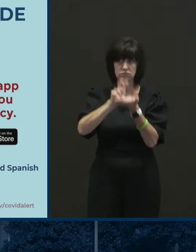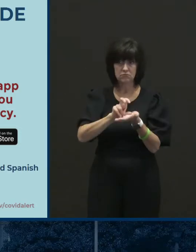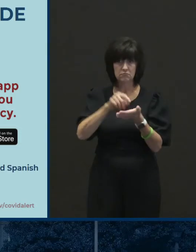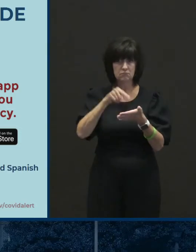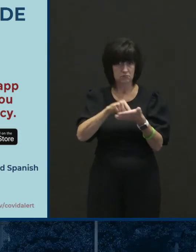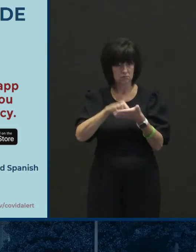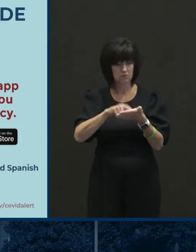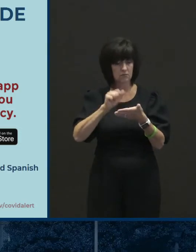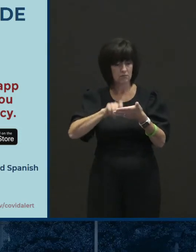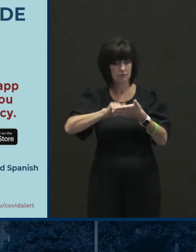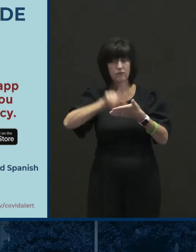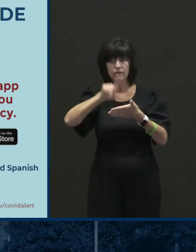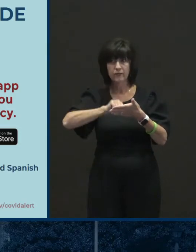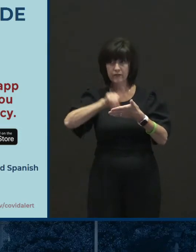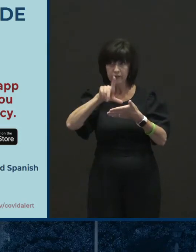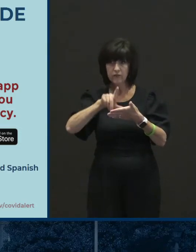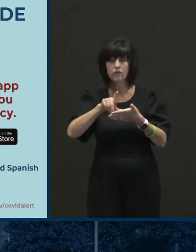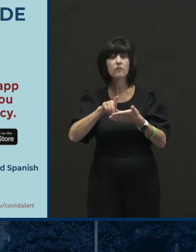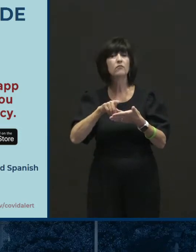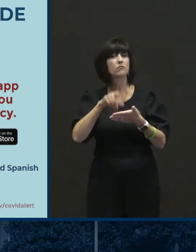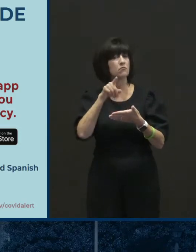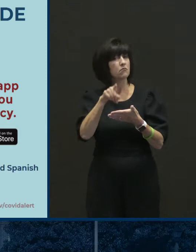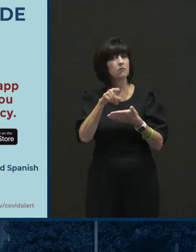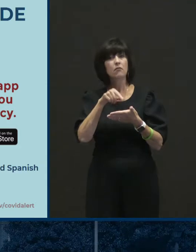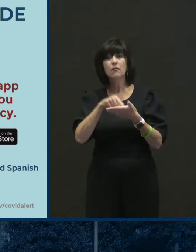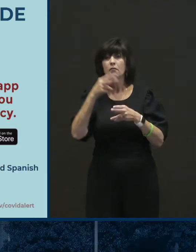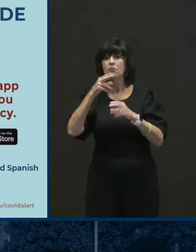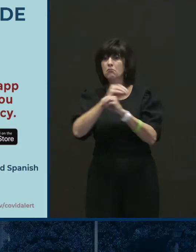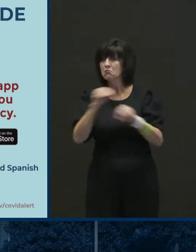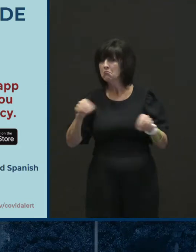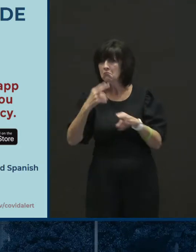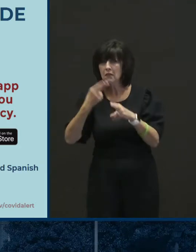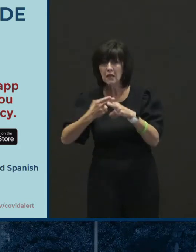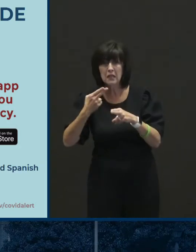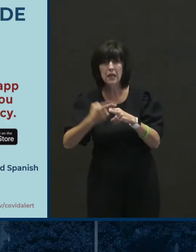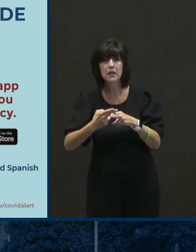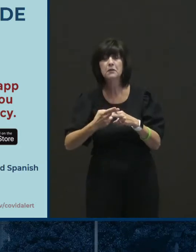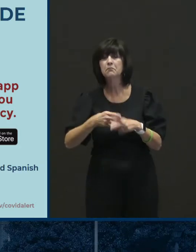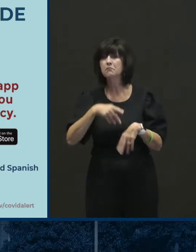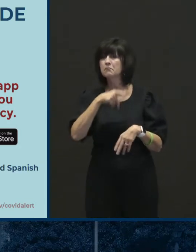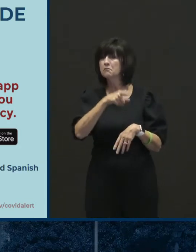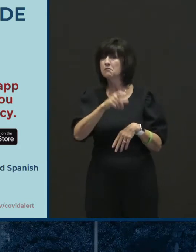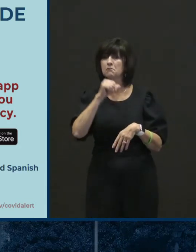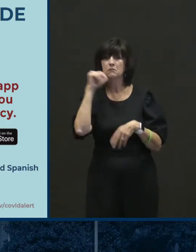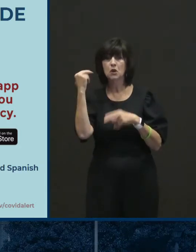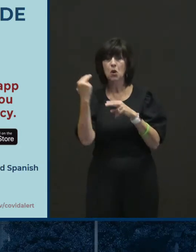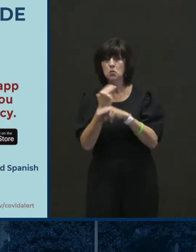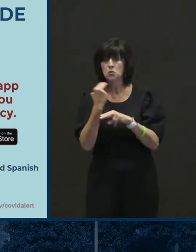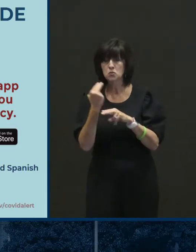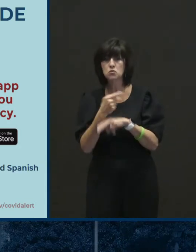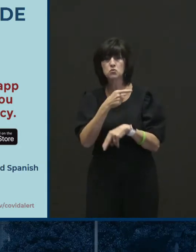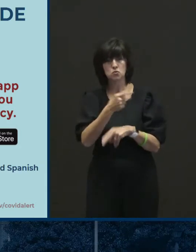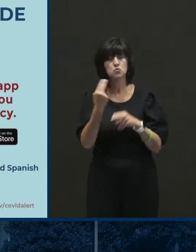anonymous. They don't know who you are, and they don't use, they use, I guess, Bluetooth functions in